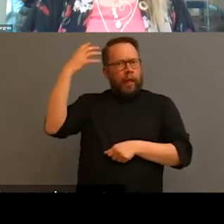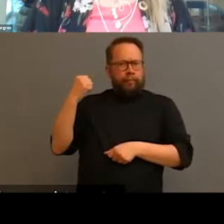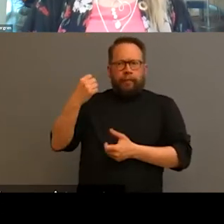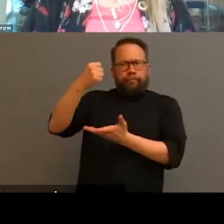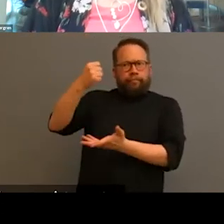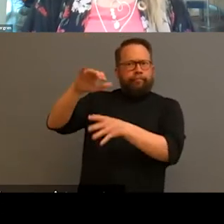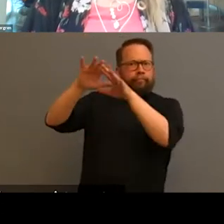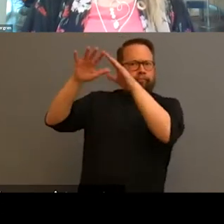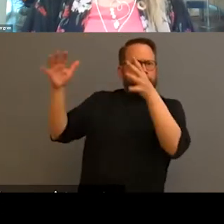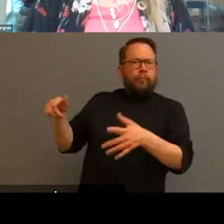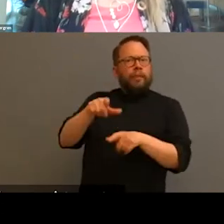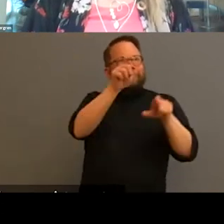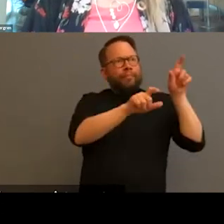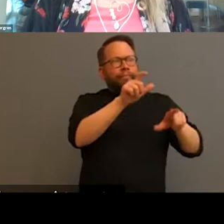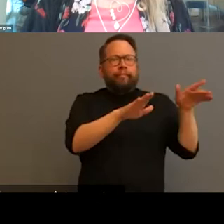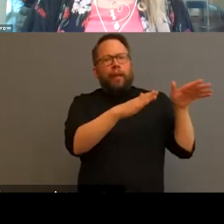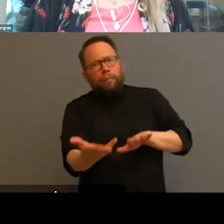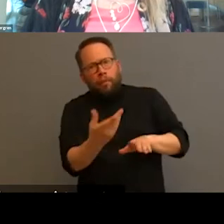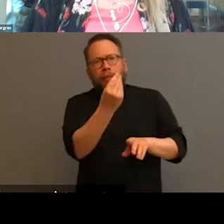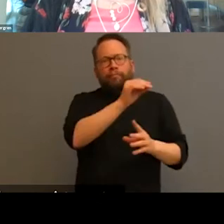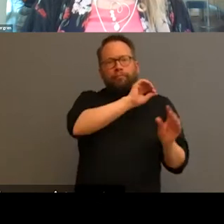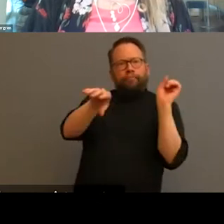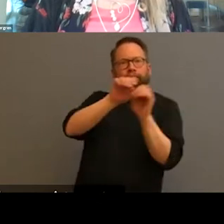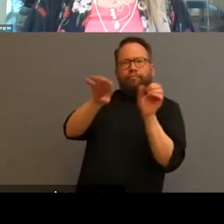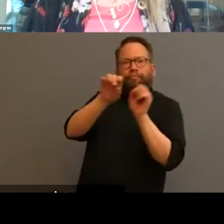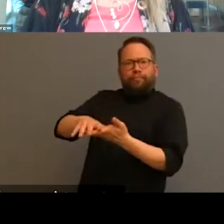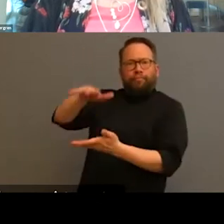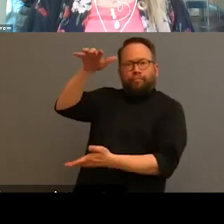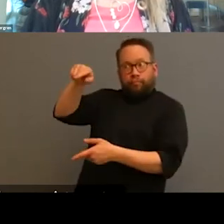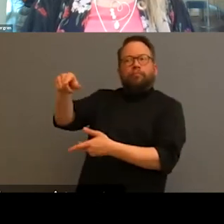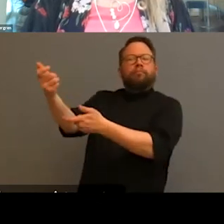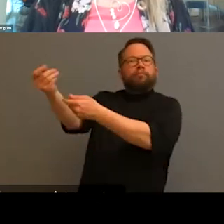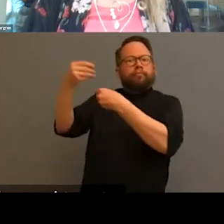Three target groups are linked to the project.